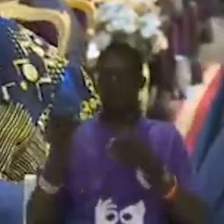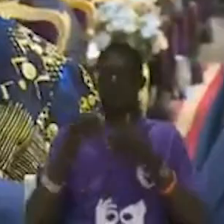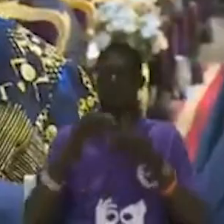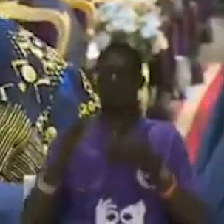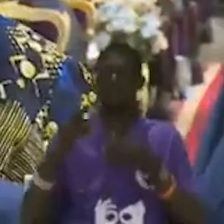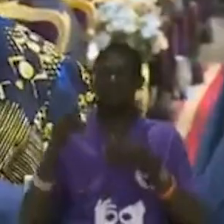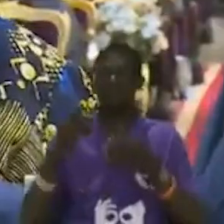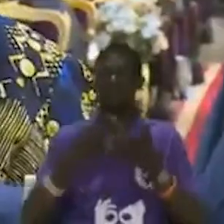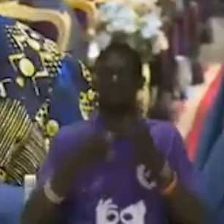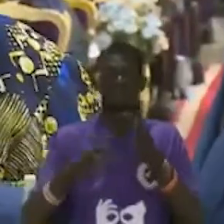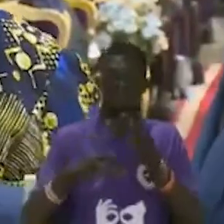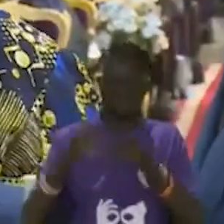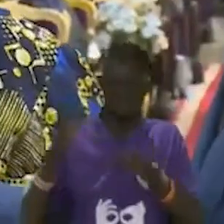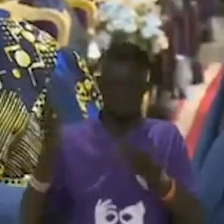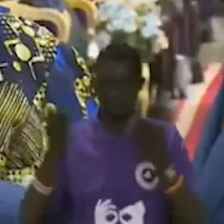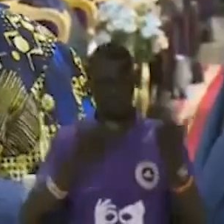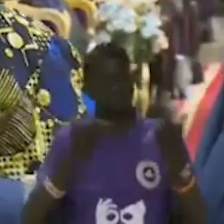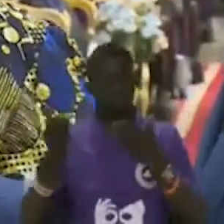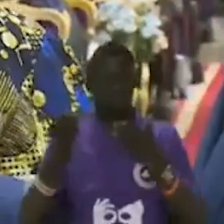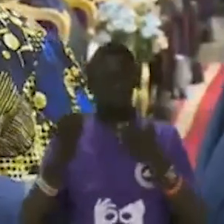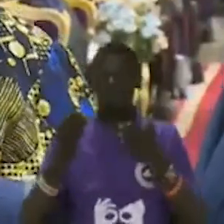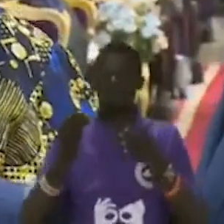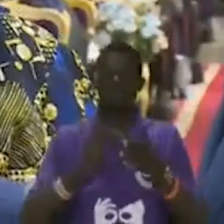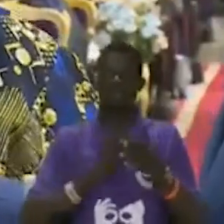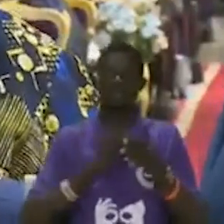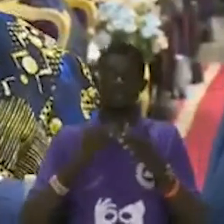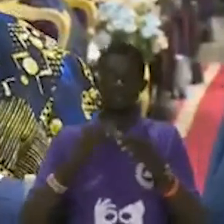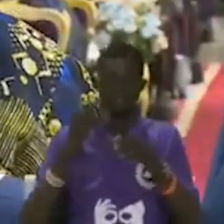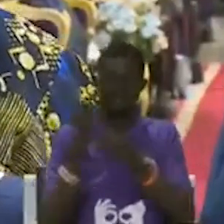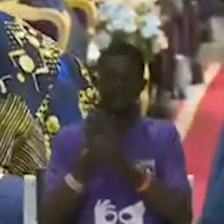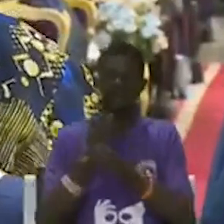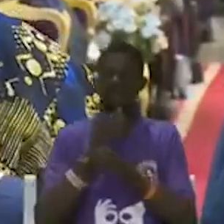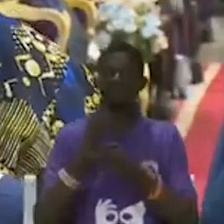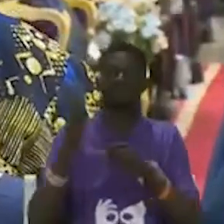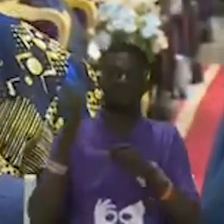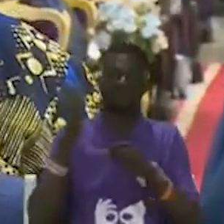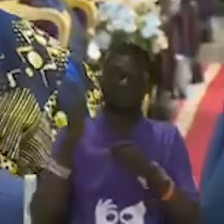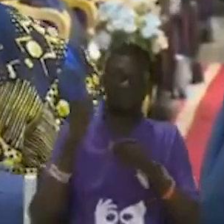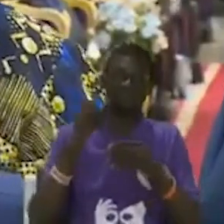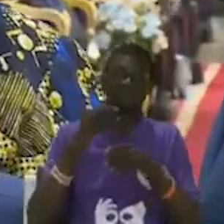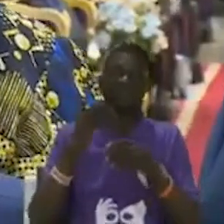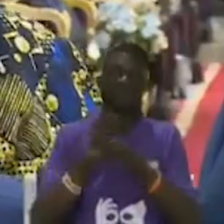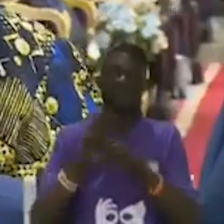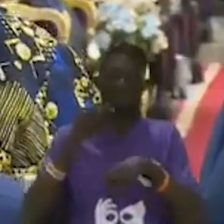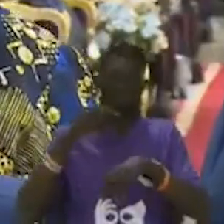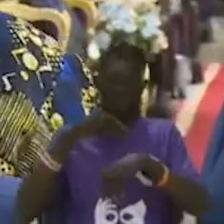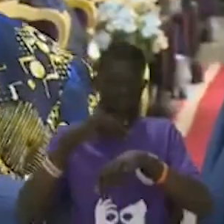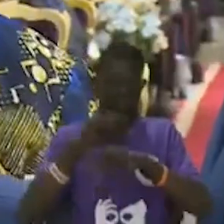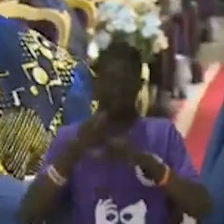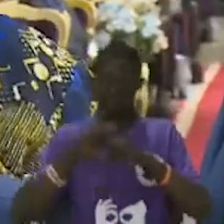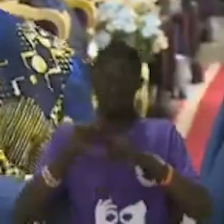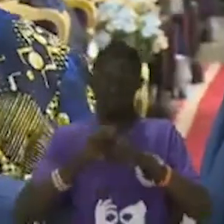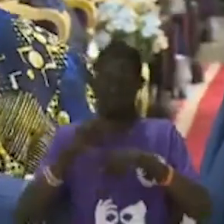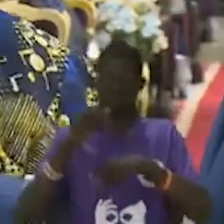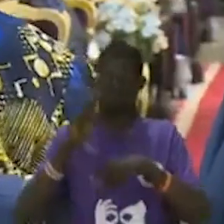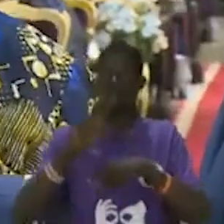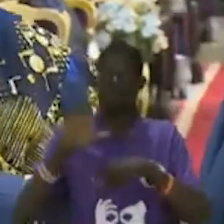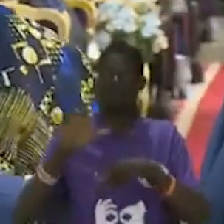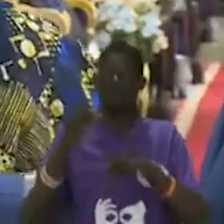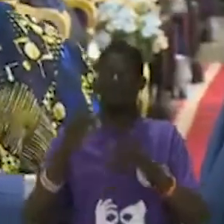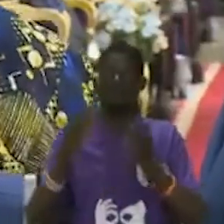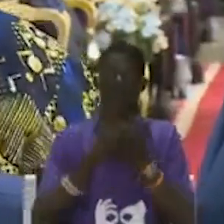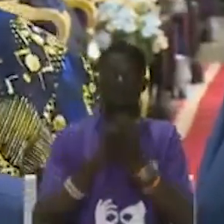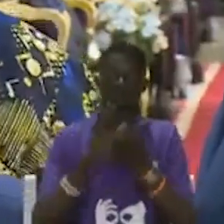after the Holy Ghost service, I got a text message from the Vice Chancellor of the